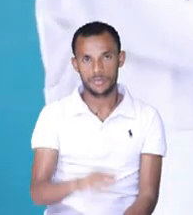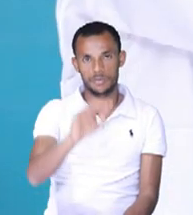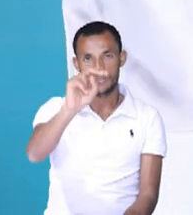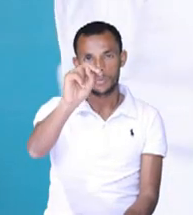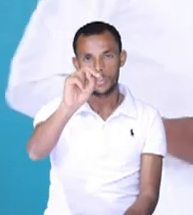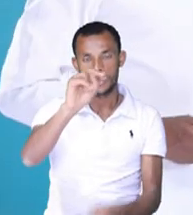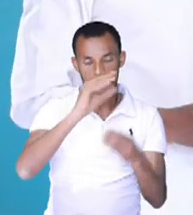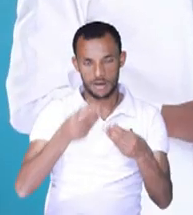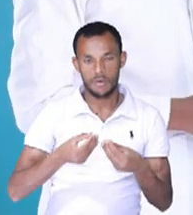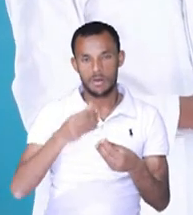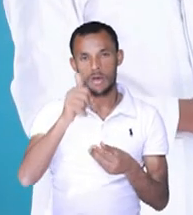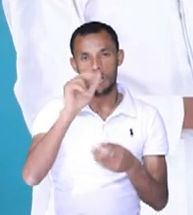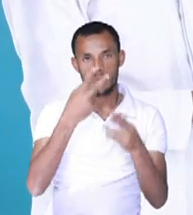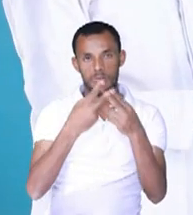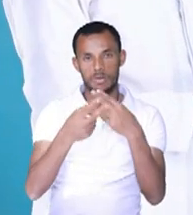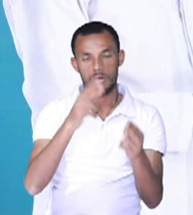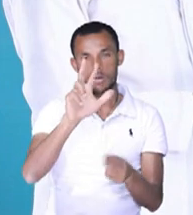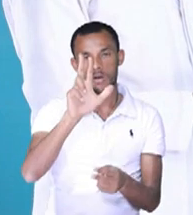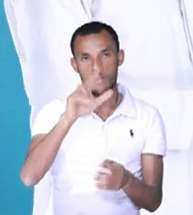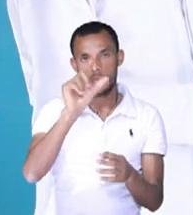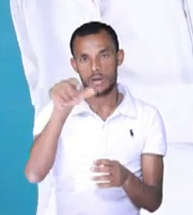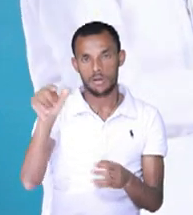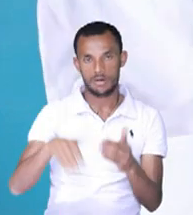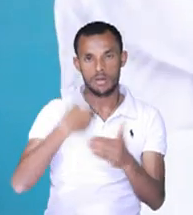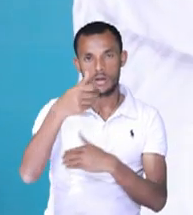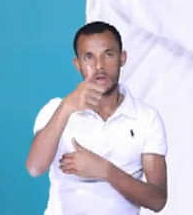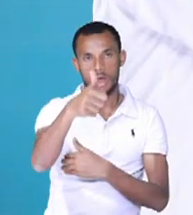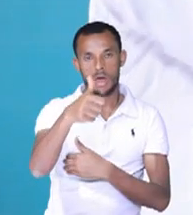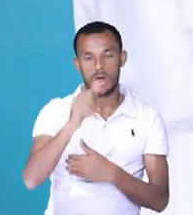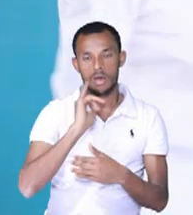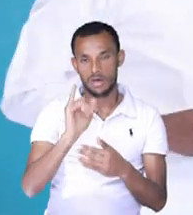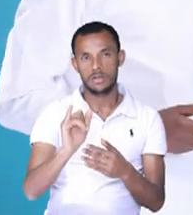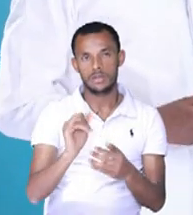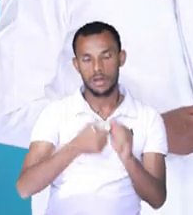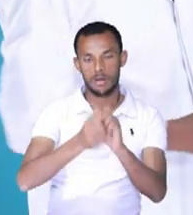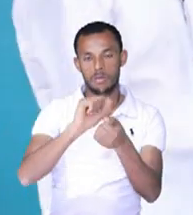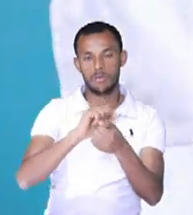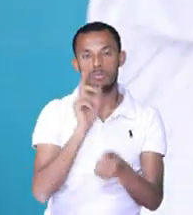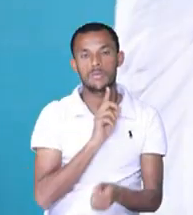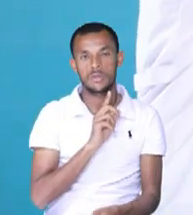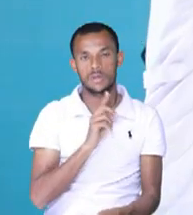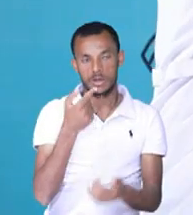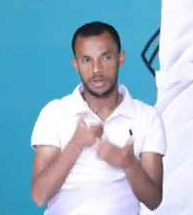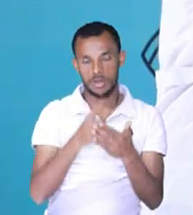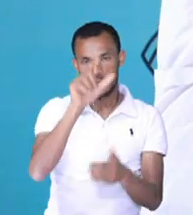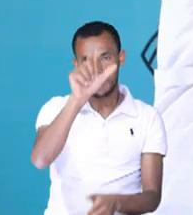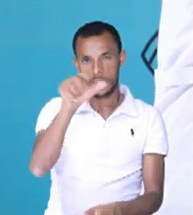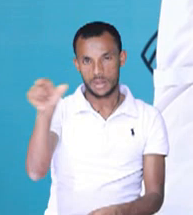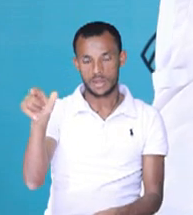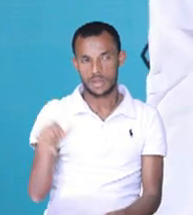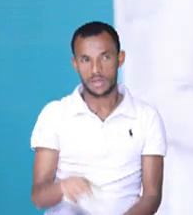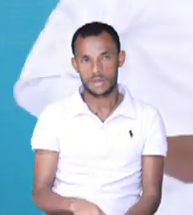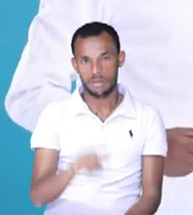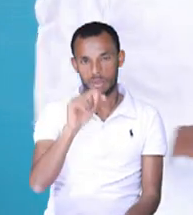M, it was given a 2 by 3 matrix. Then A, what is the transpose? This matrix must